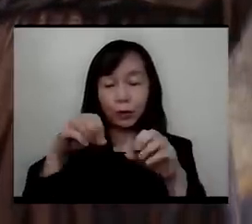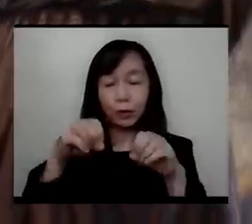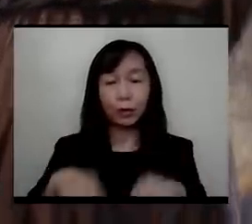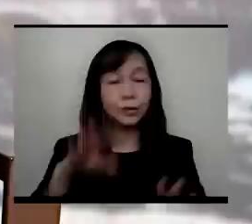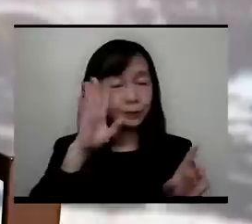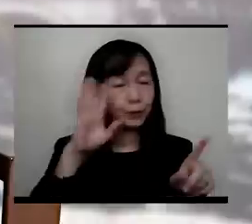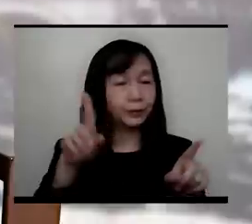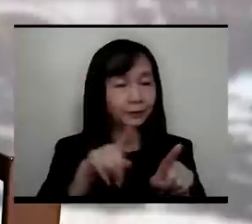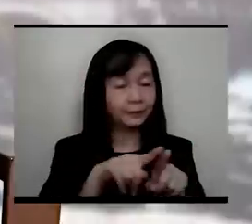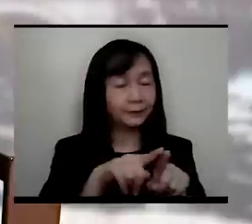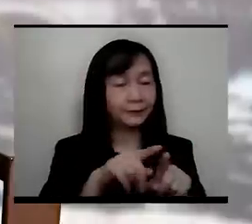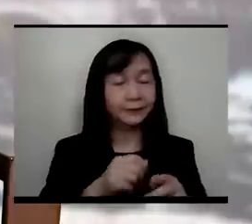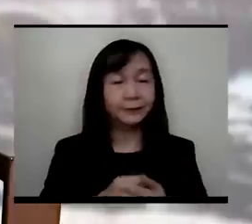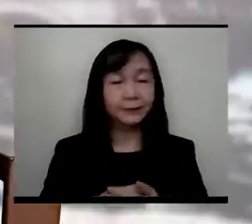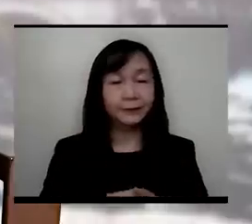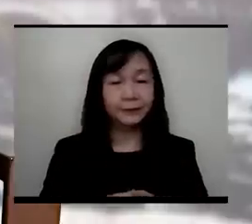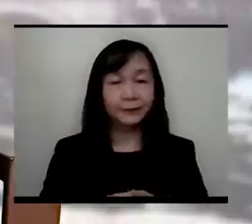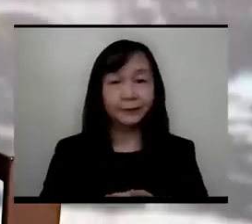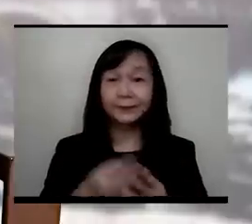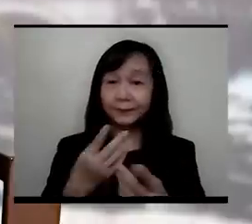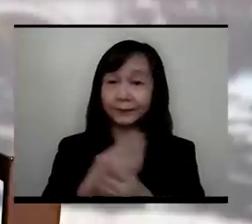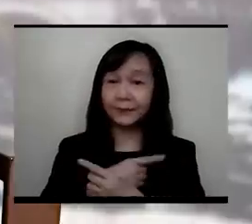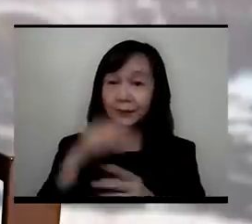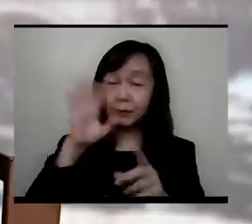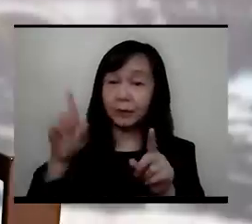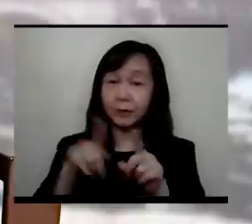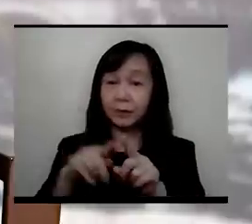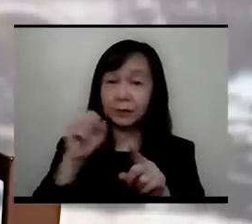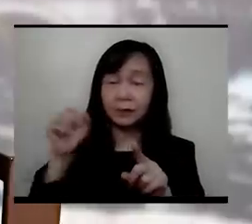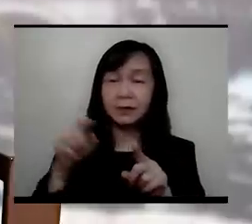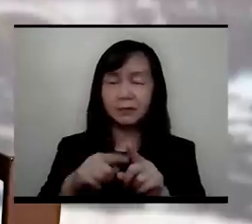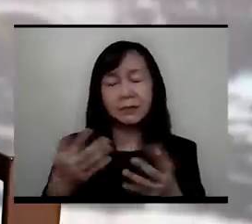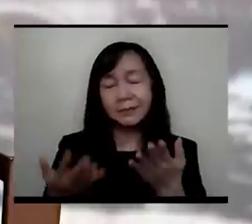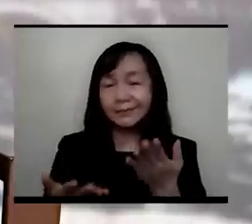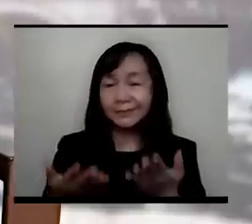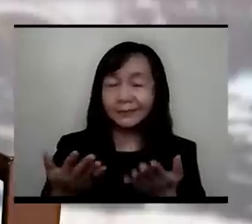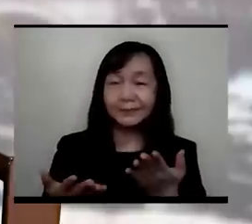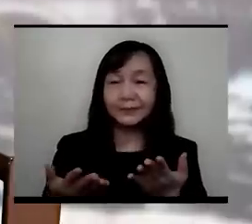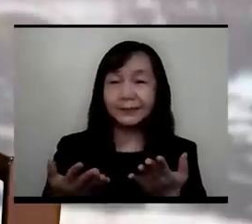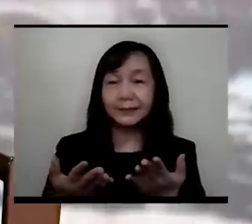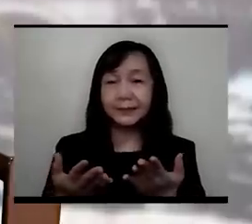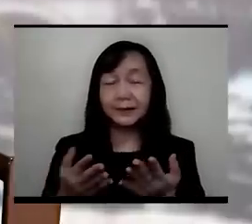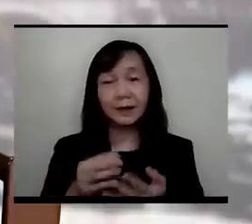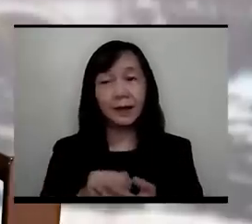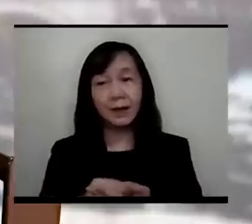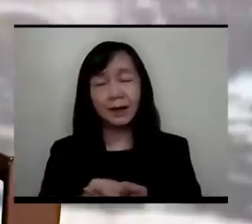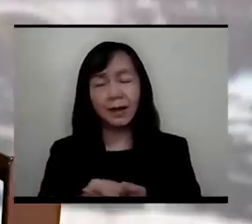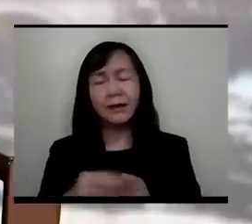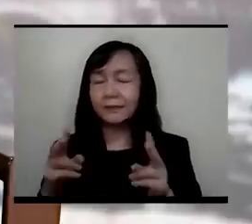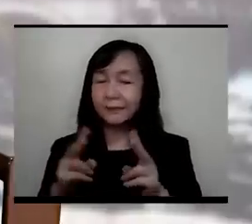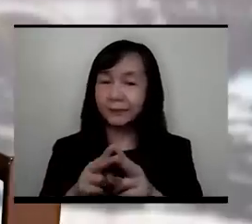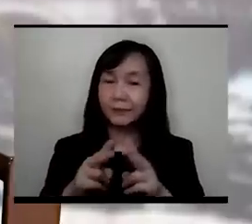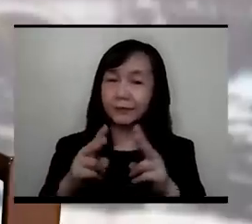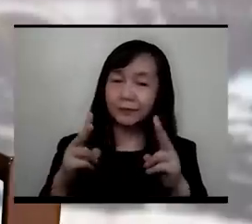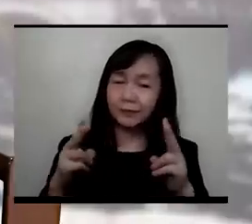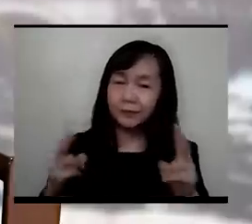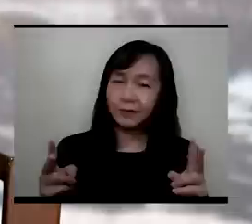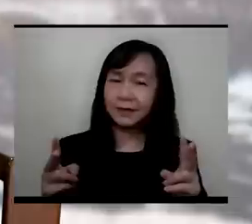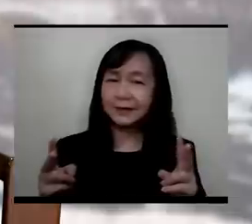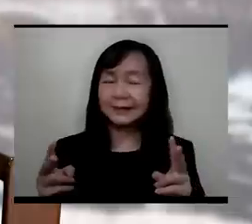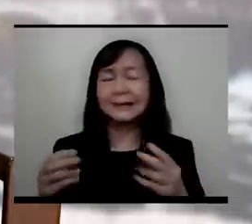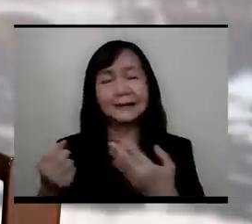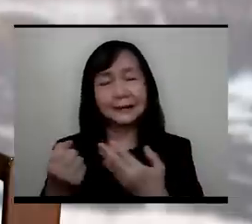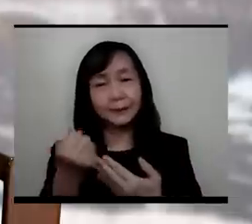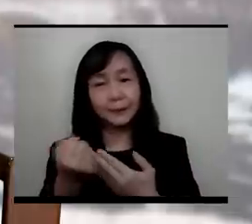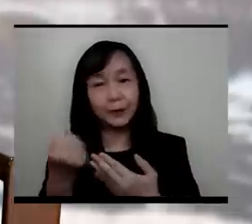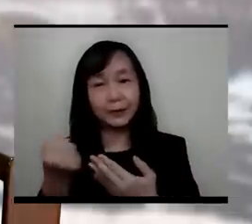My dear brothers and sisters This seems to be A very Simple